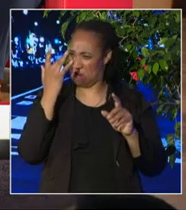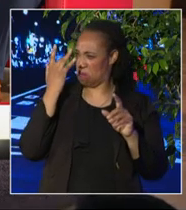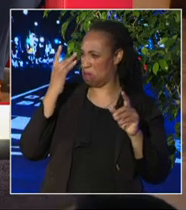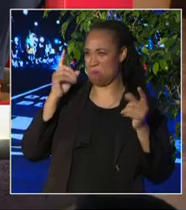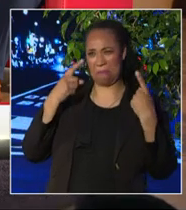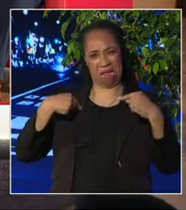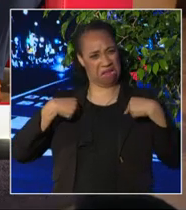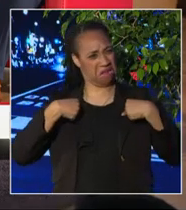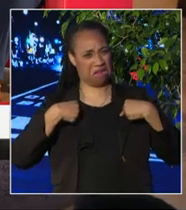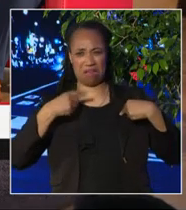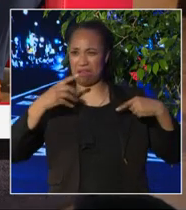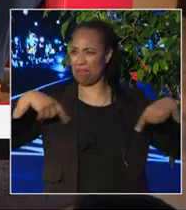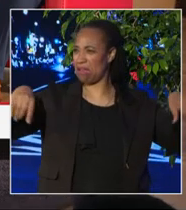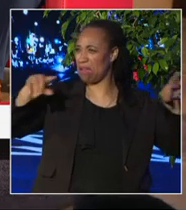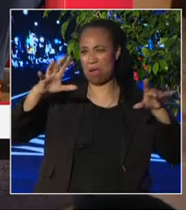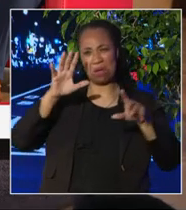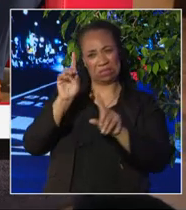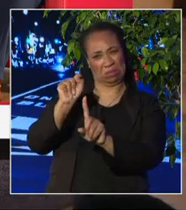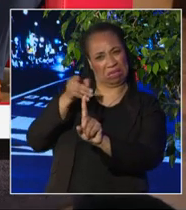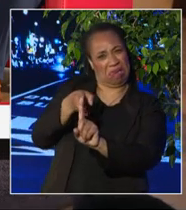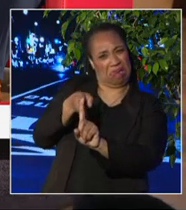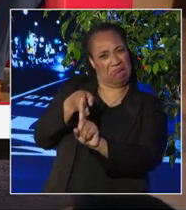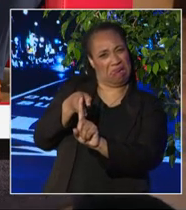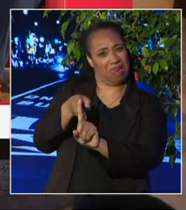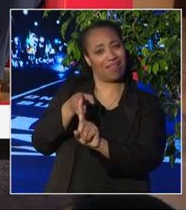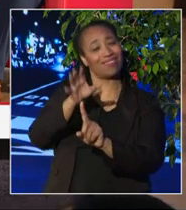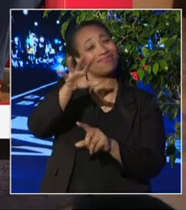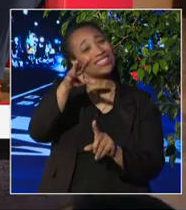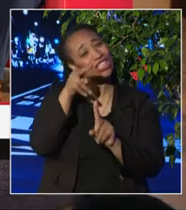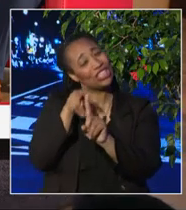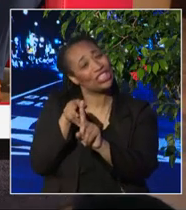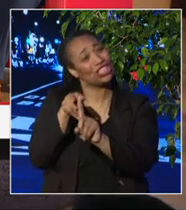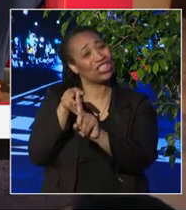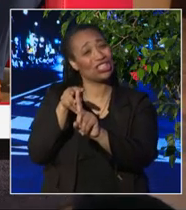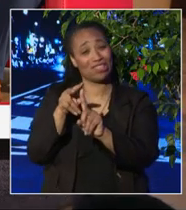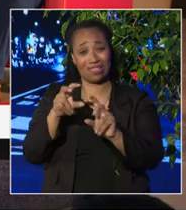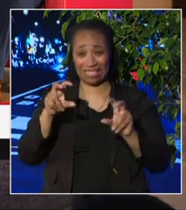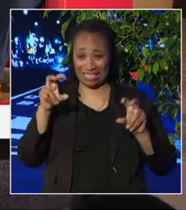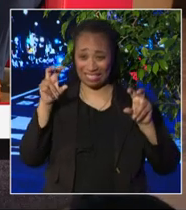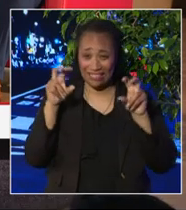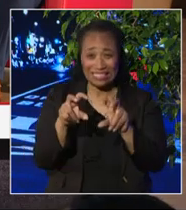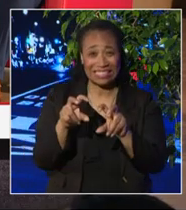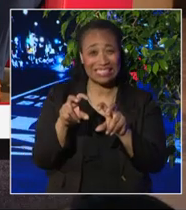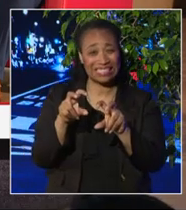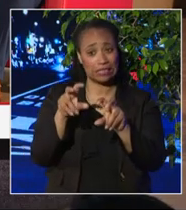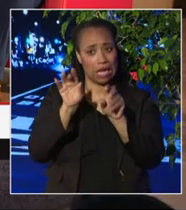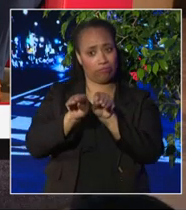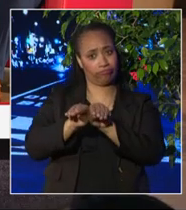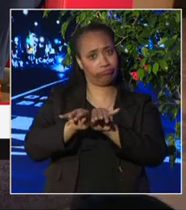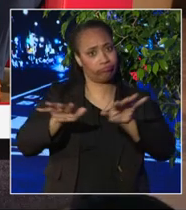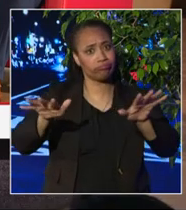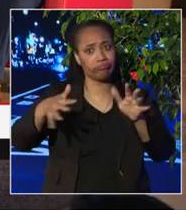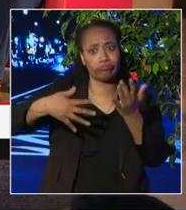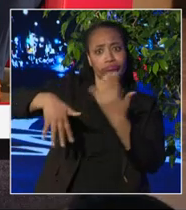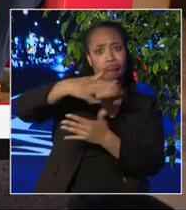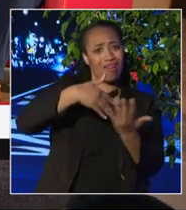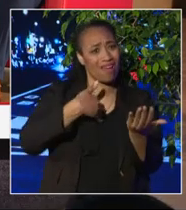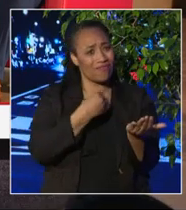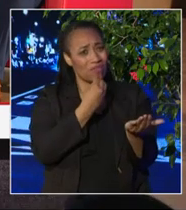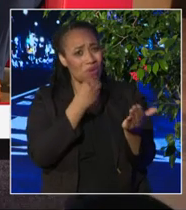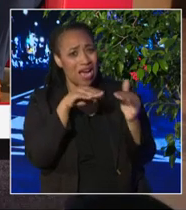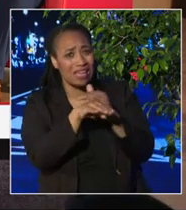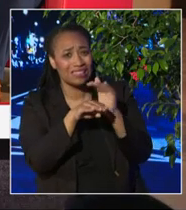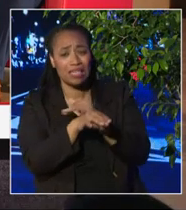have food access that has allowed us to open restaurants all over the city. We're